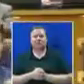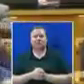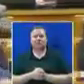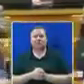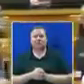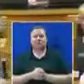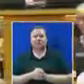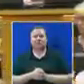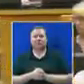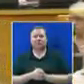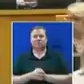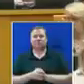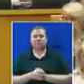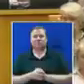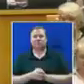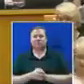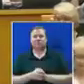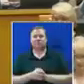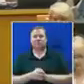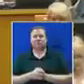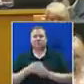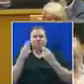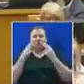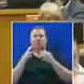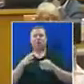Leave the house. Honorable Malema, please leave the house.